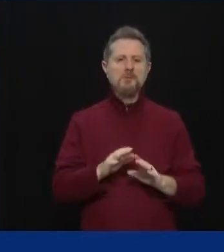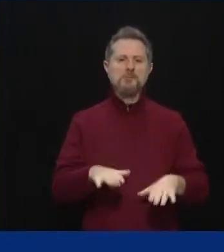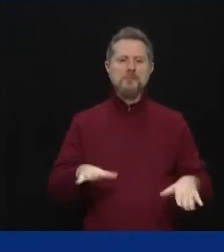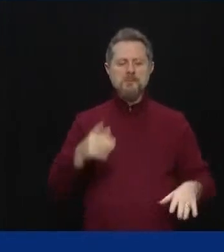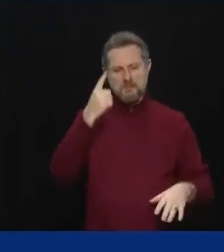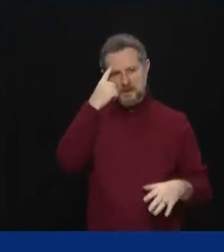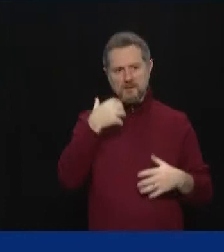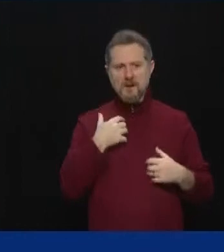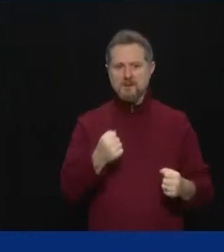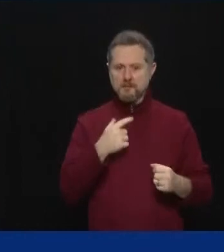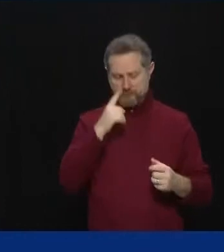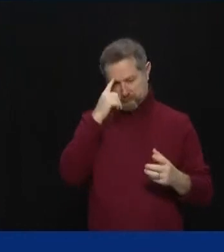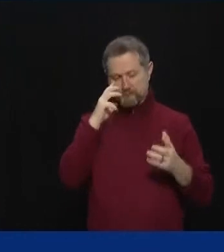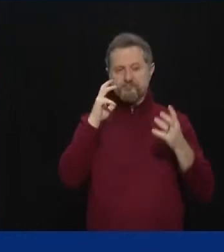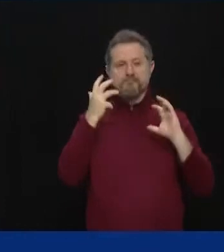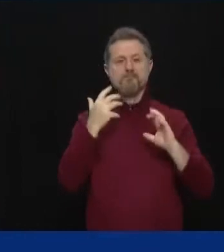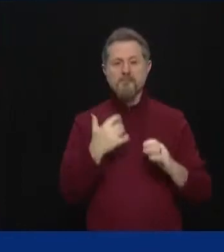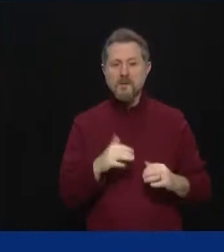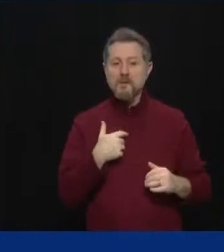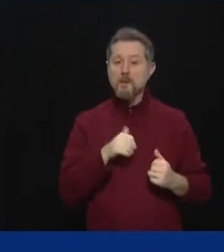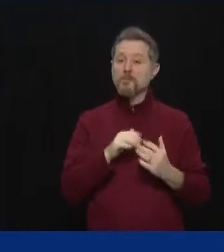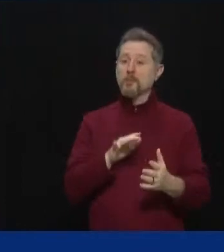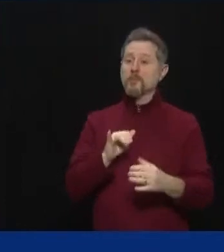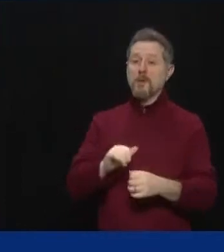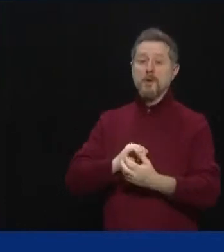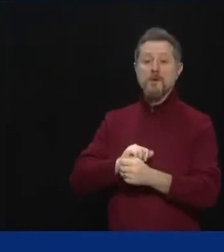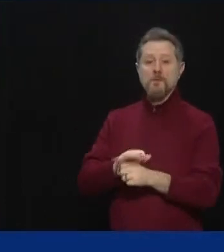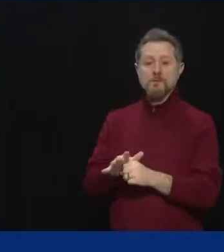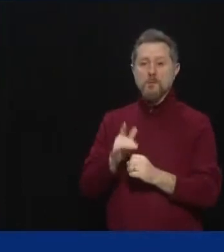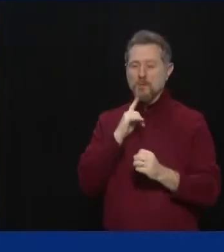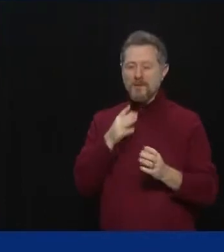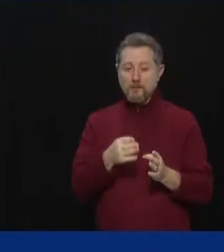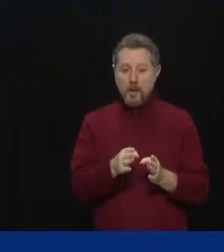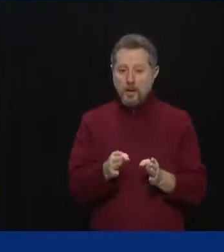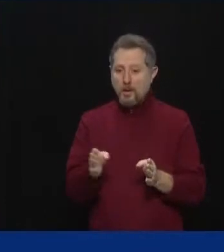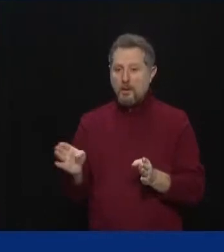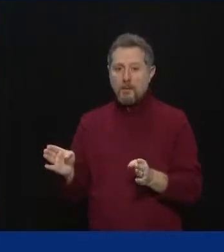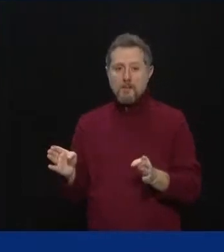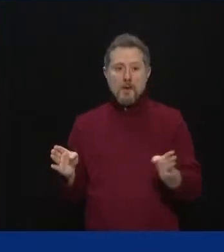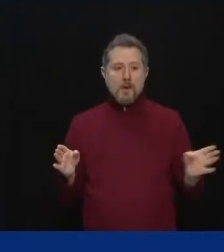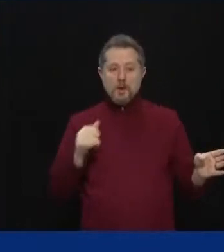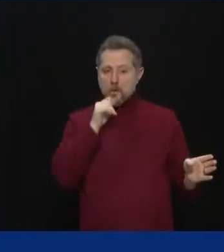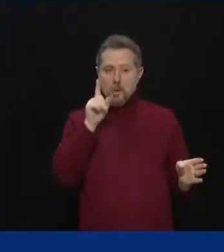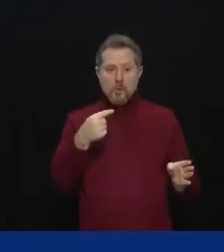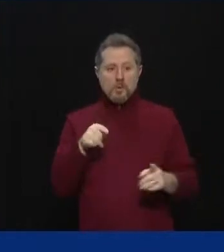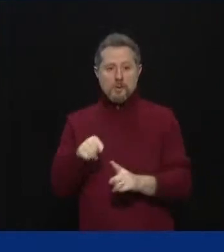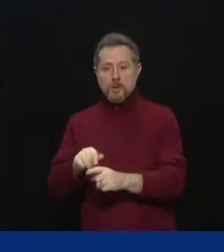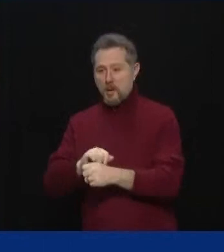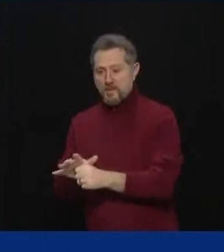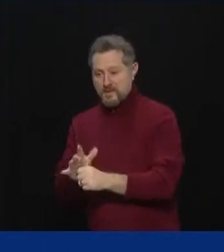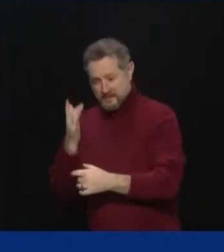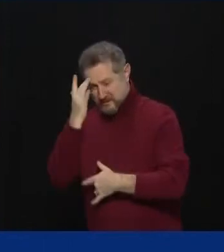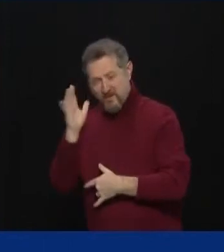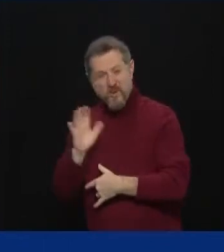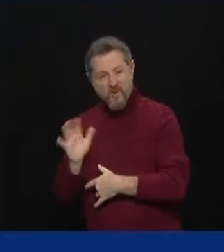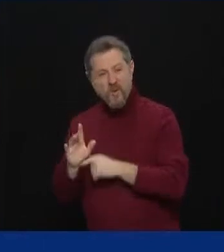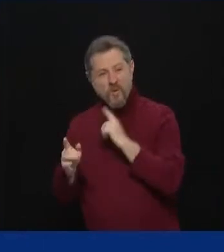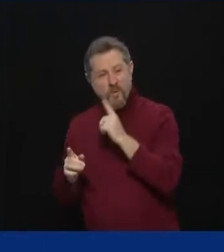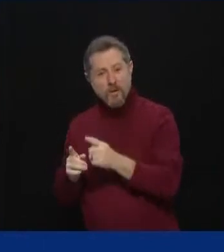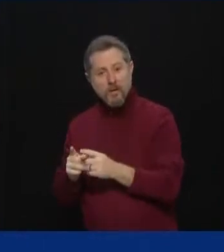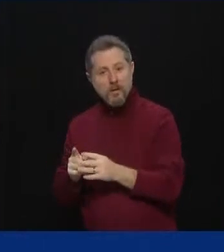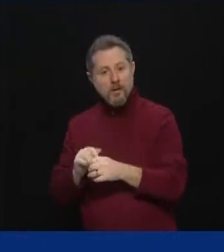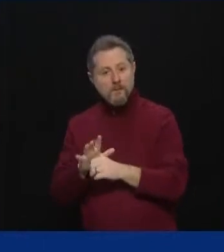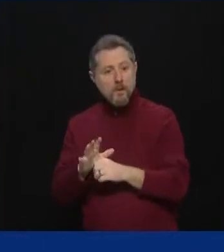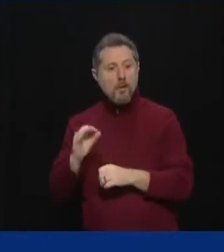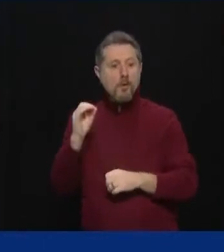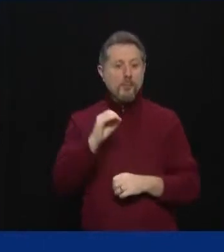broad approach to COVID. There are other things for us to be concerned about than the emerging strains as we